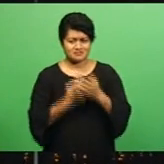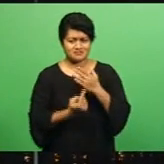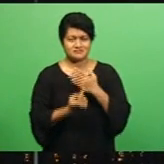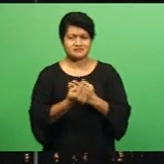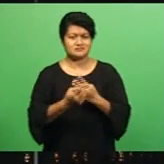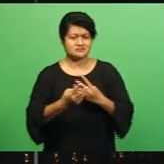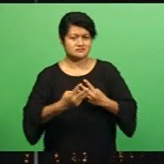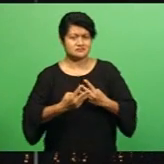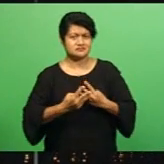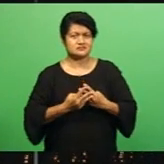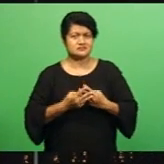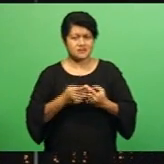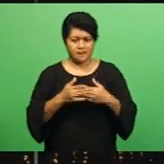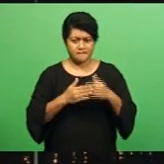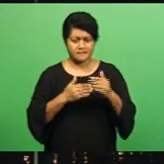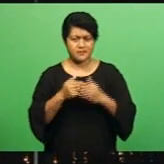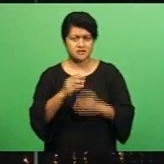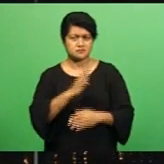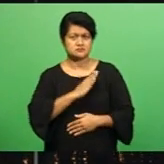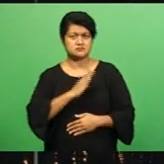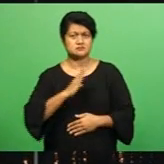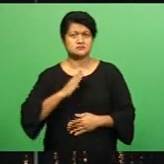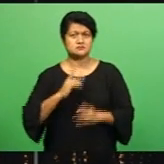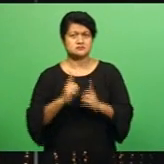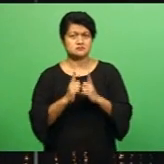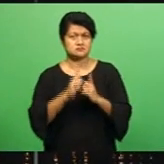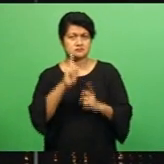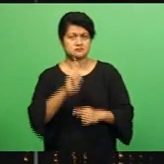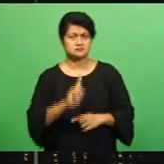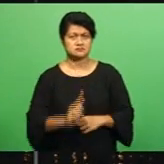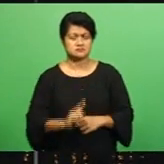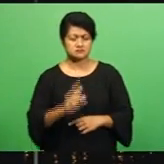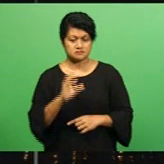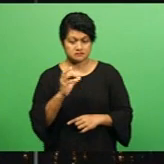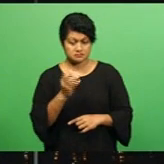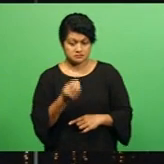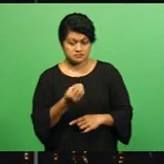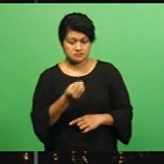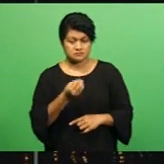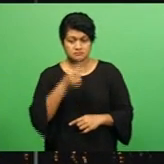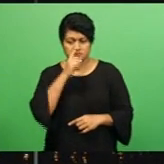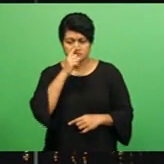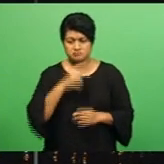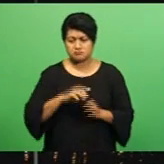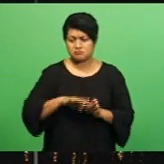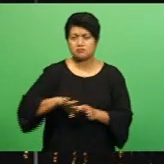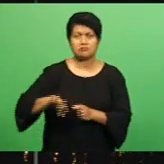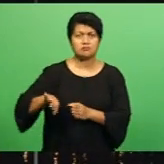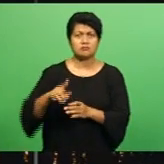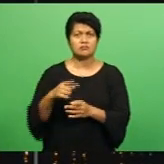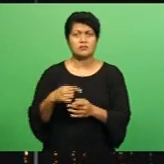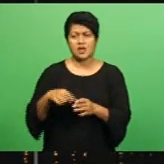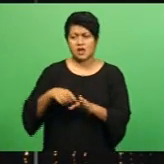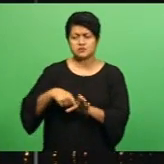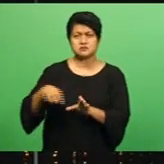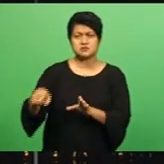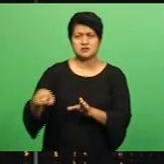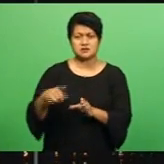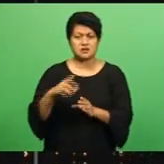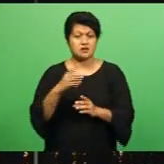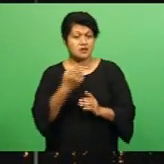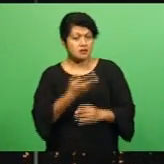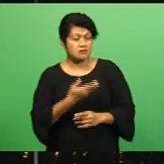Liberal Party Management Board meeting today, with some parliamentary members locked out. MP Salote Randrondro couldn't hide her